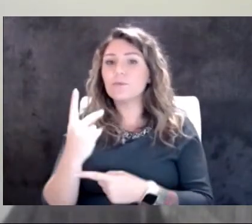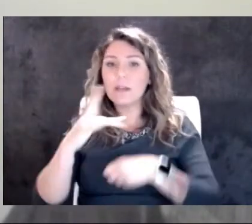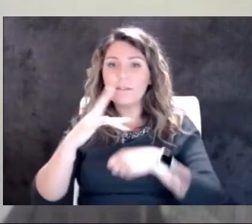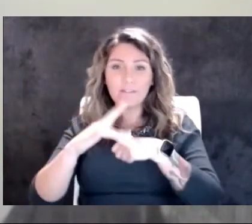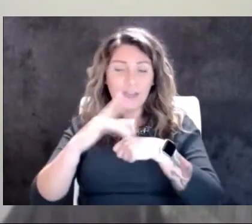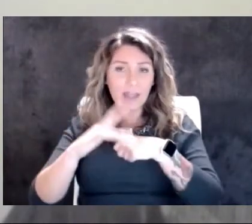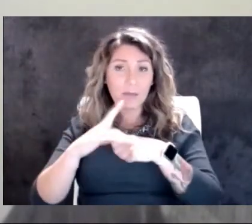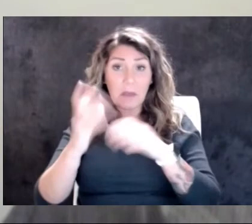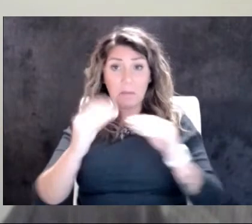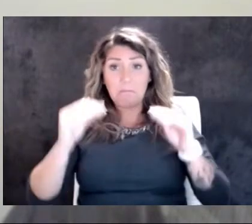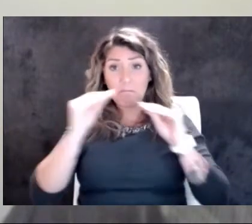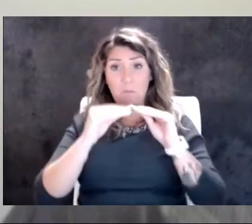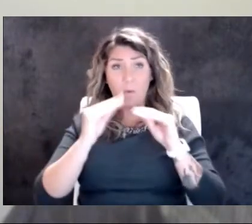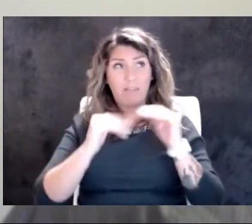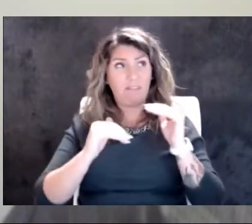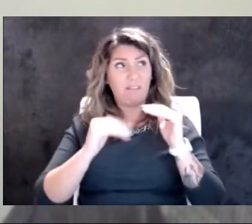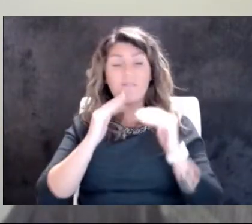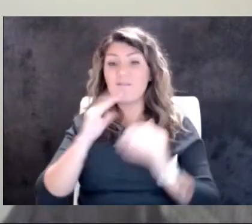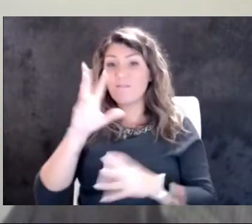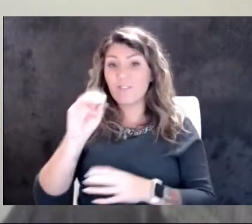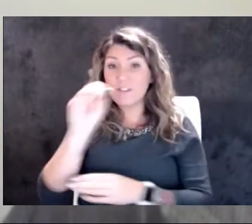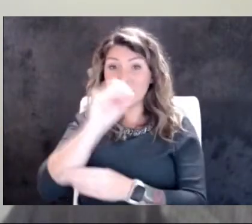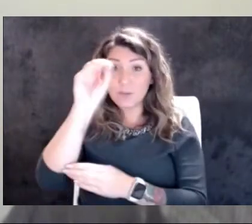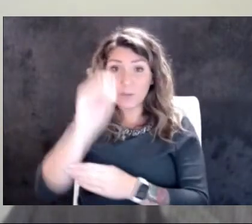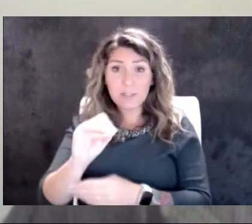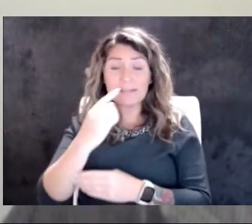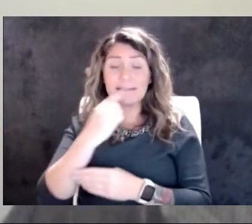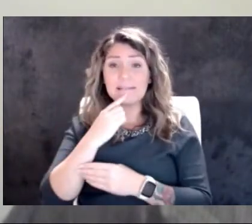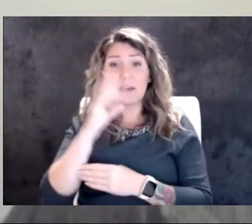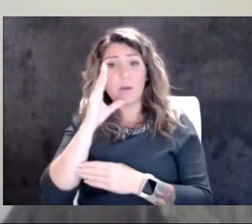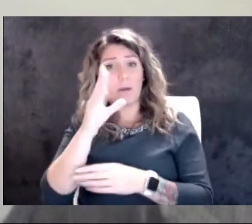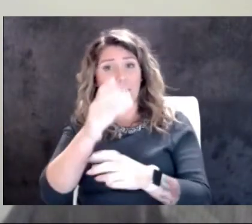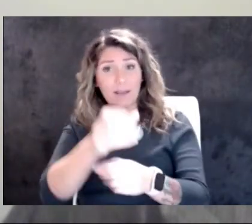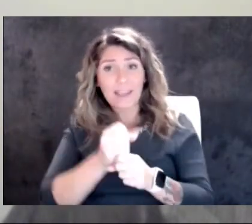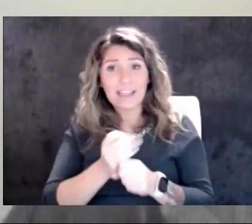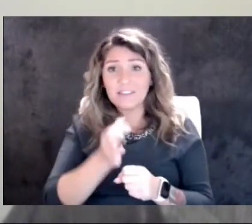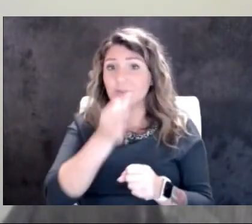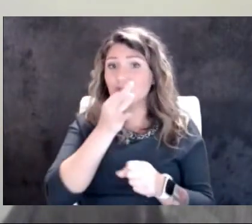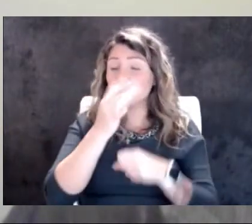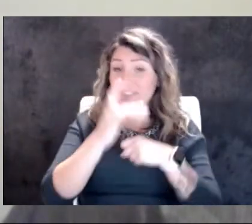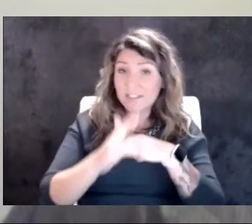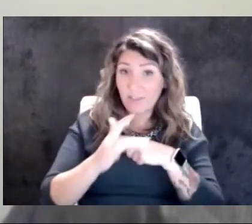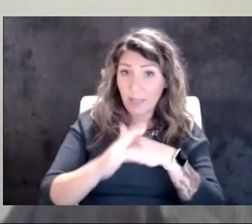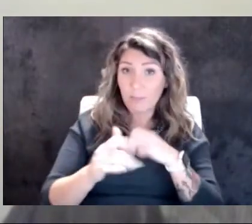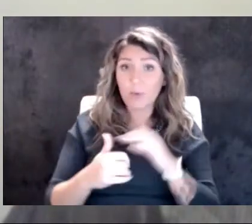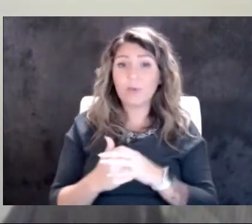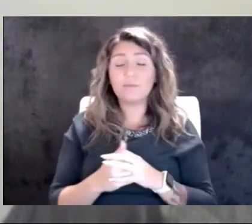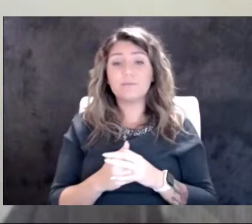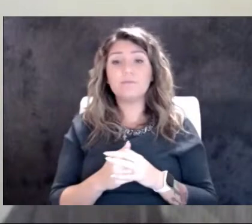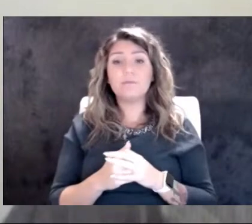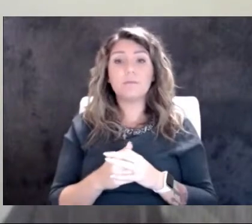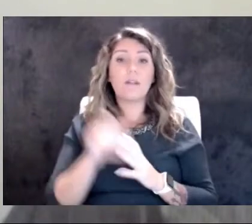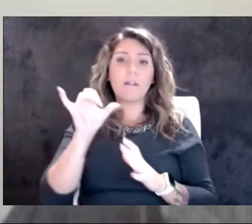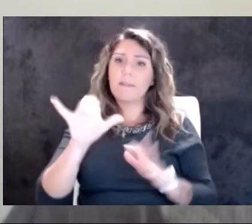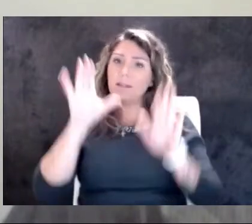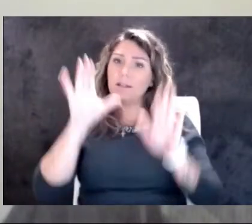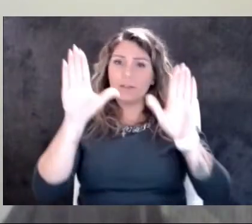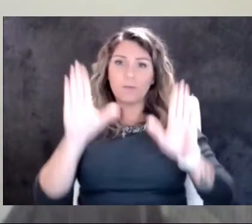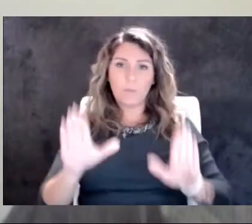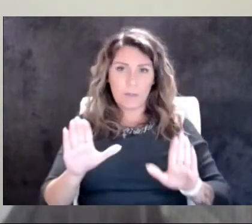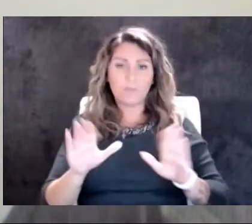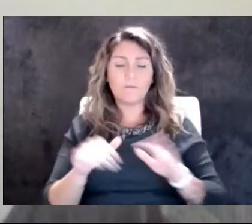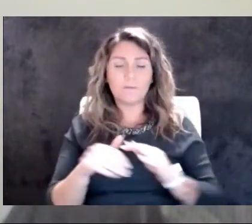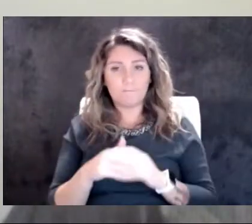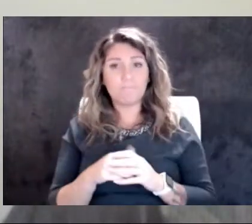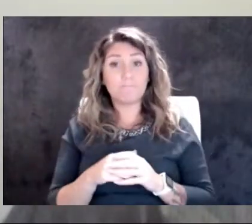than 50% of parents say they'll get it as soon as it becomes available. So that's great news. In